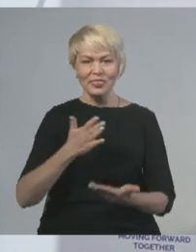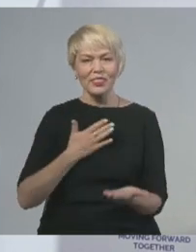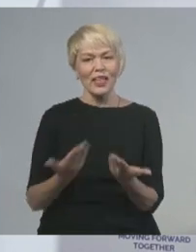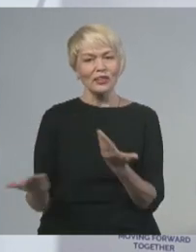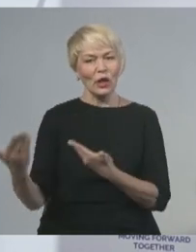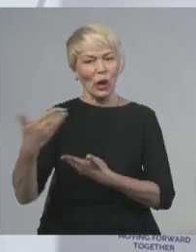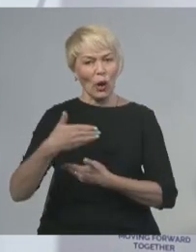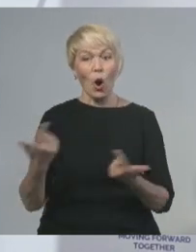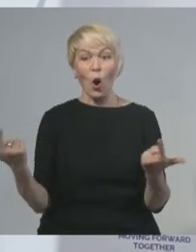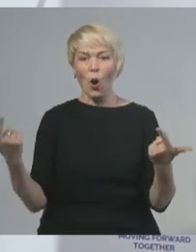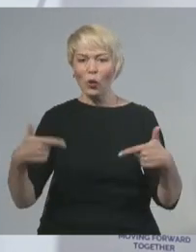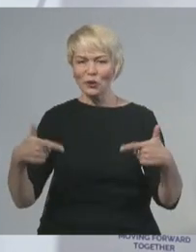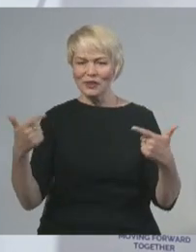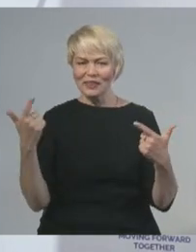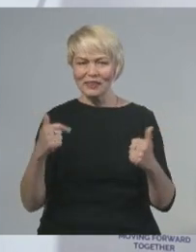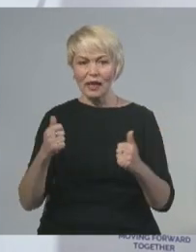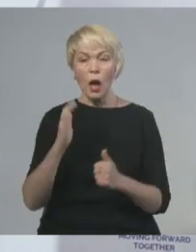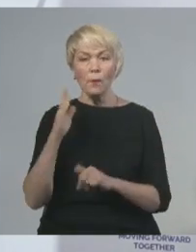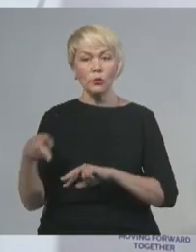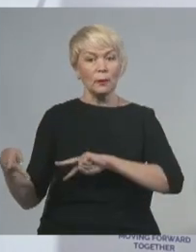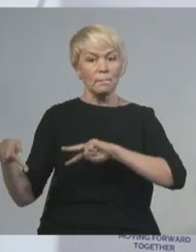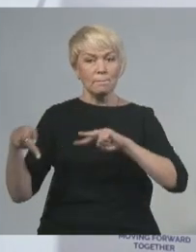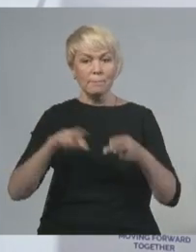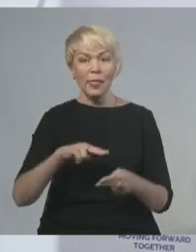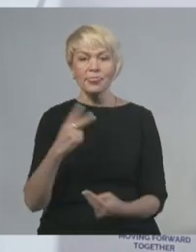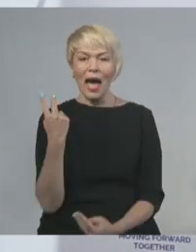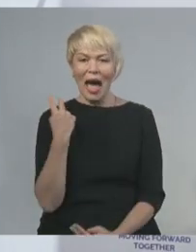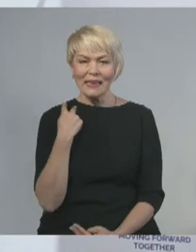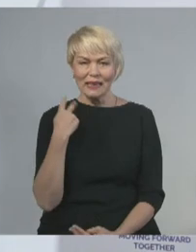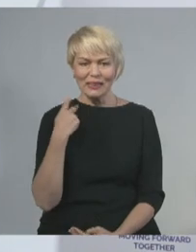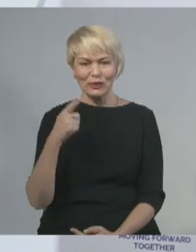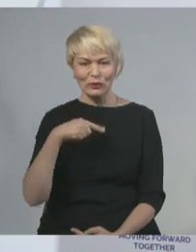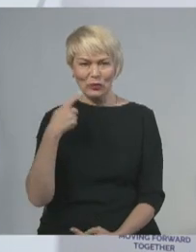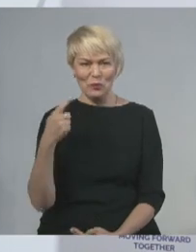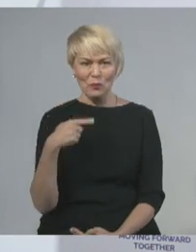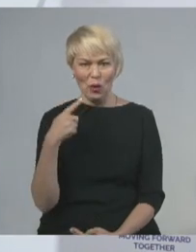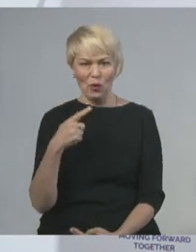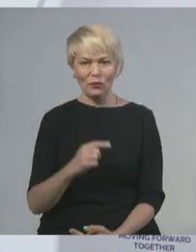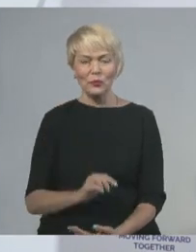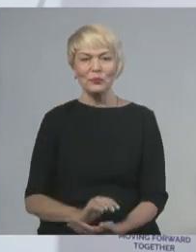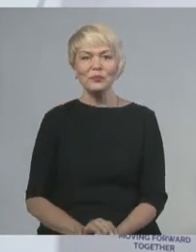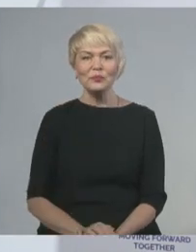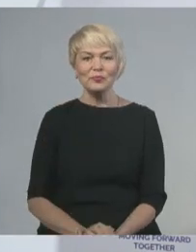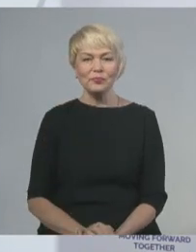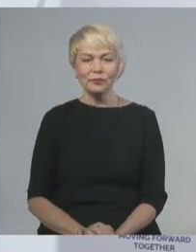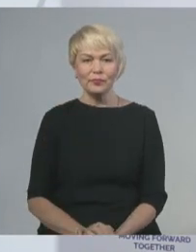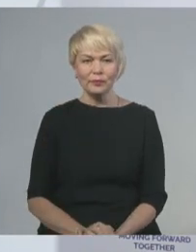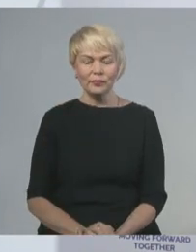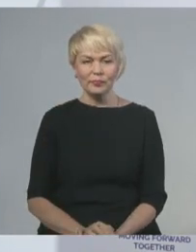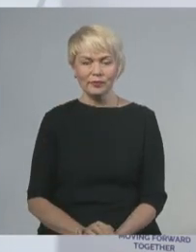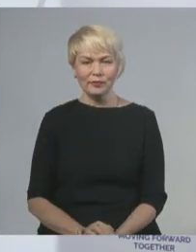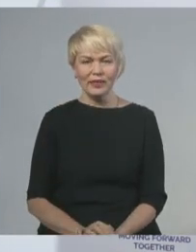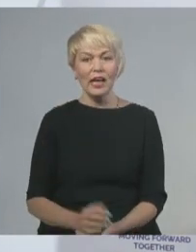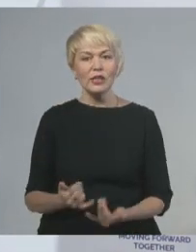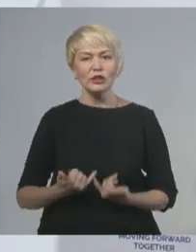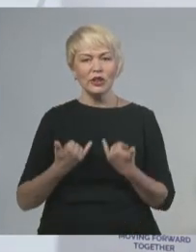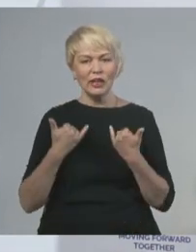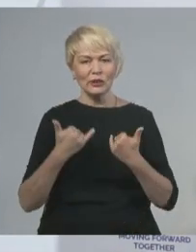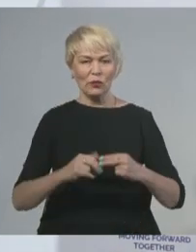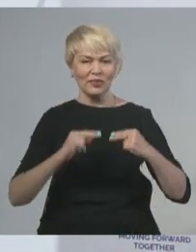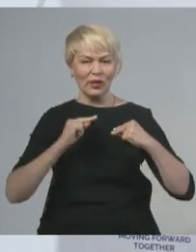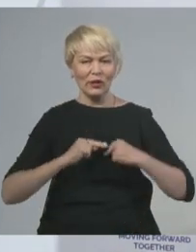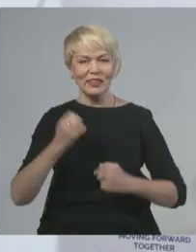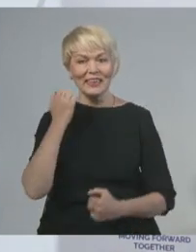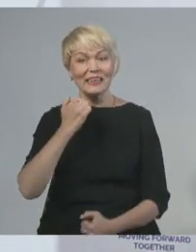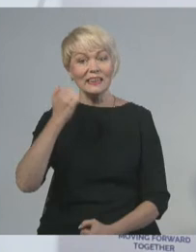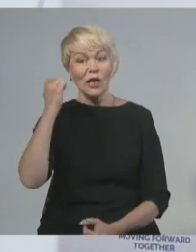greetings to all our guests and as i said we're going to switch to english right now much for joining the donbass